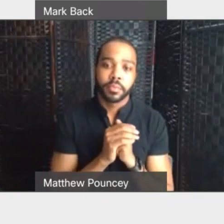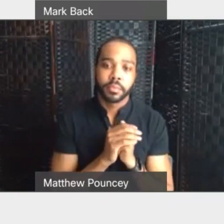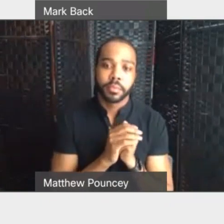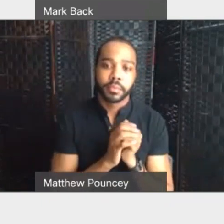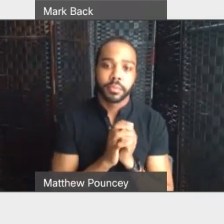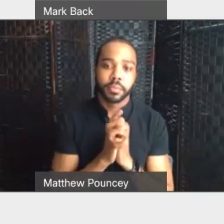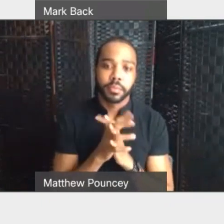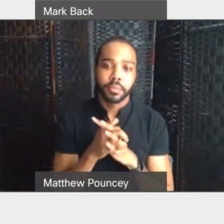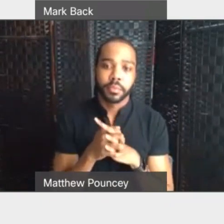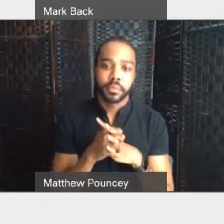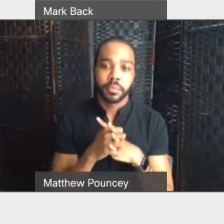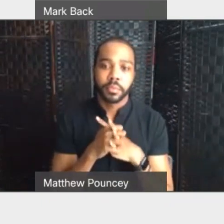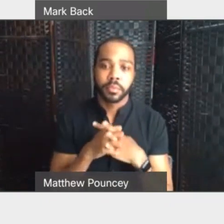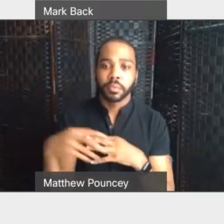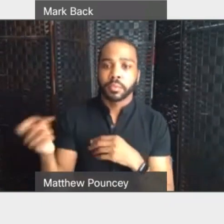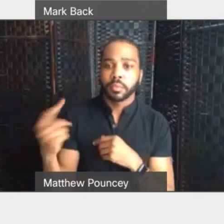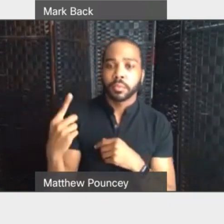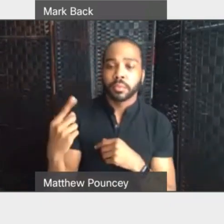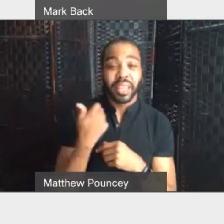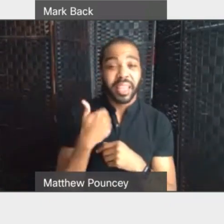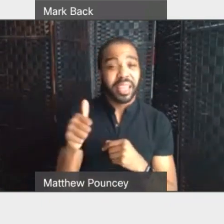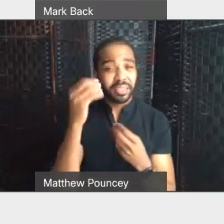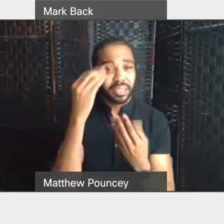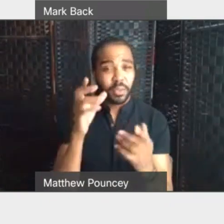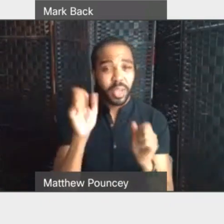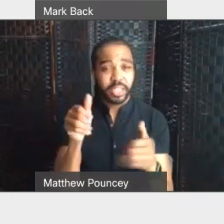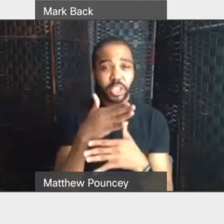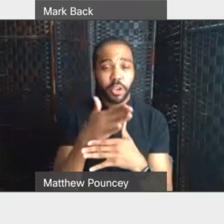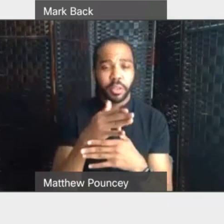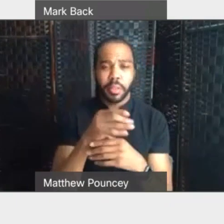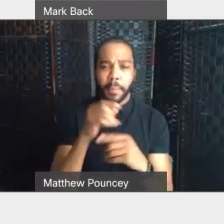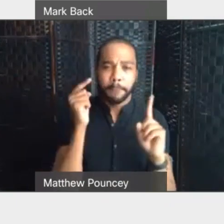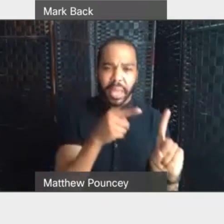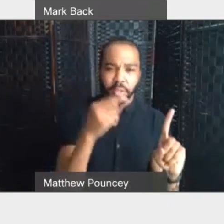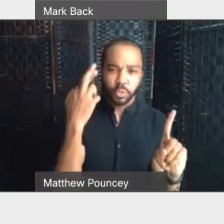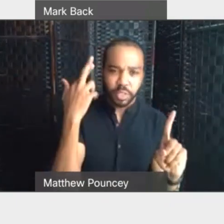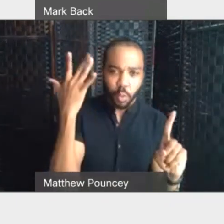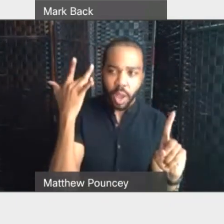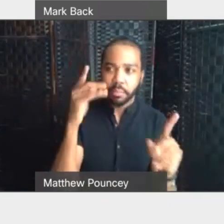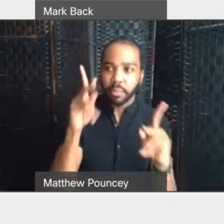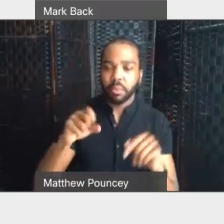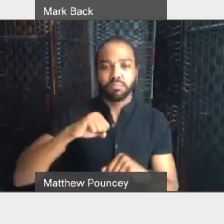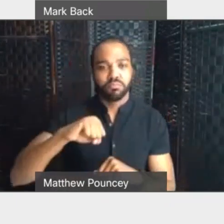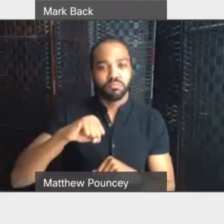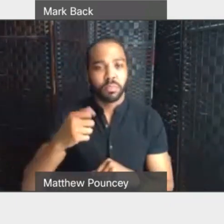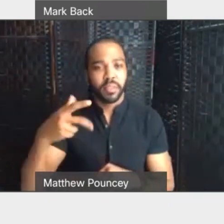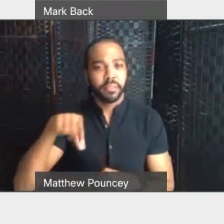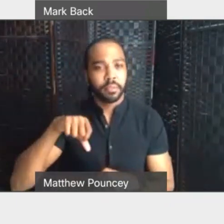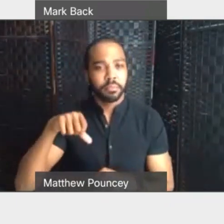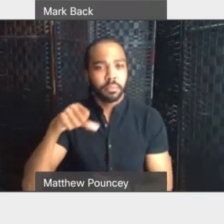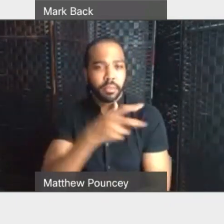Do we have any data that we can share on the main reasons that people are not getting vaccinations?